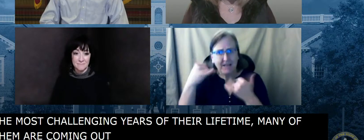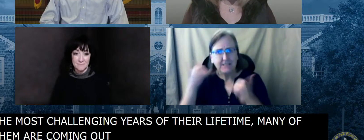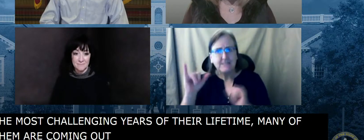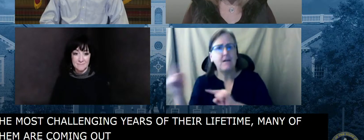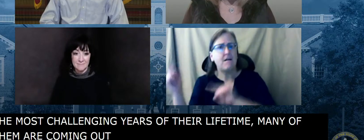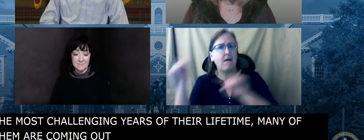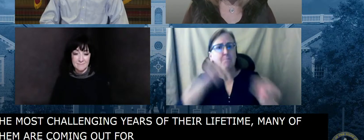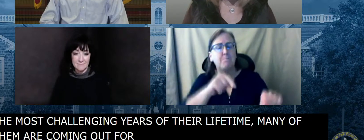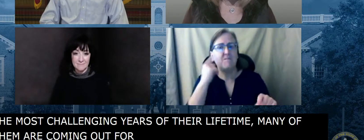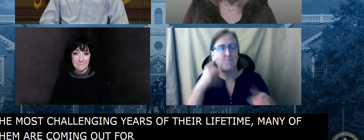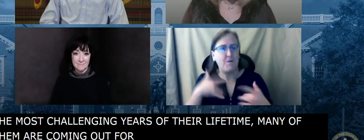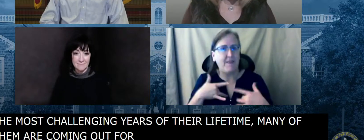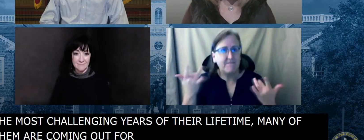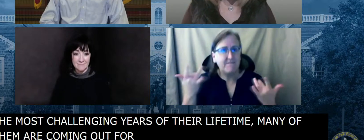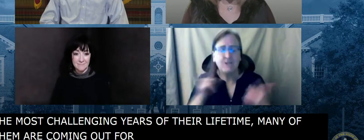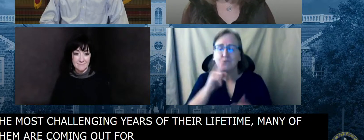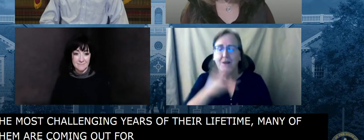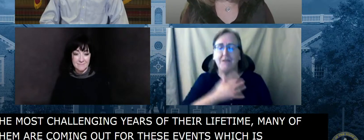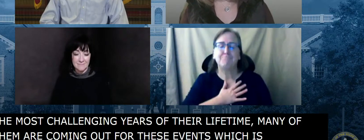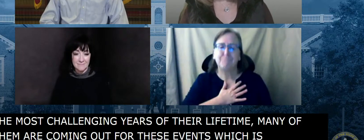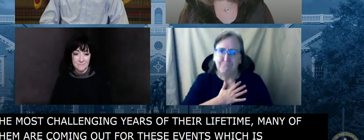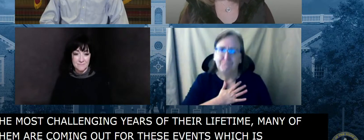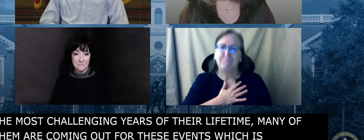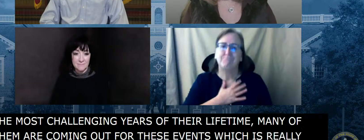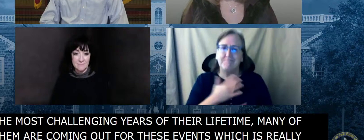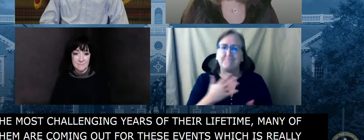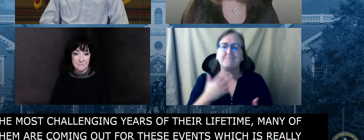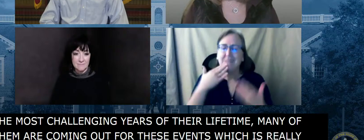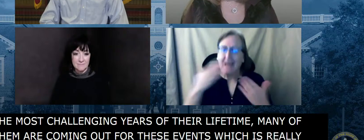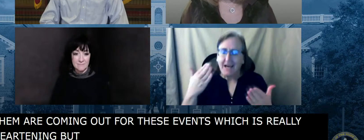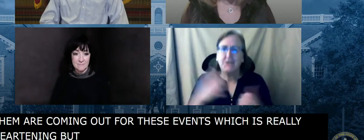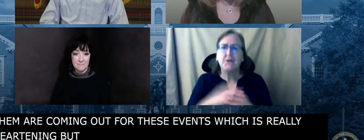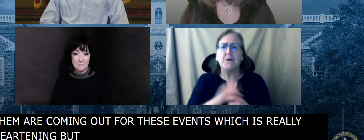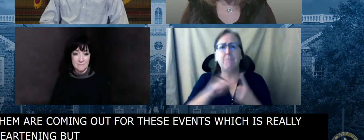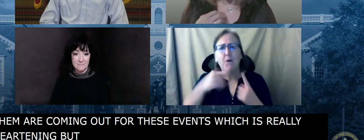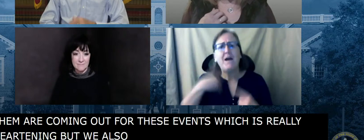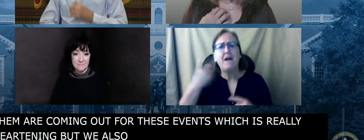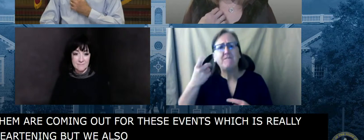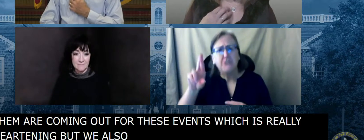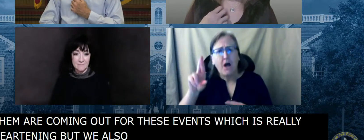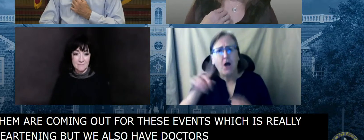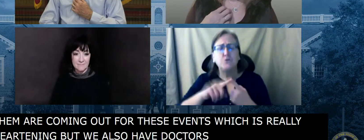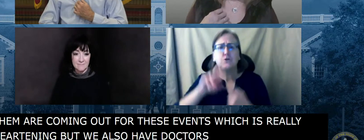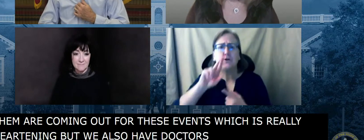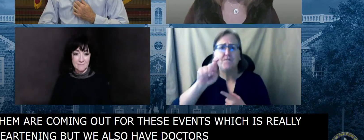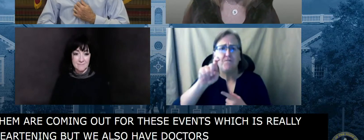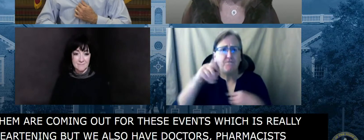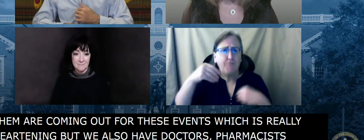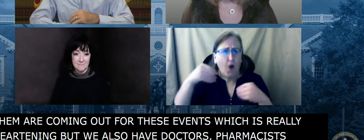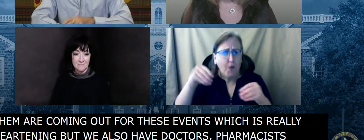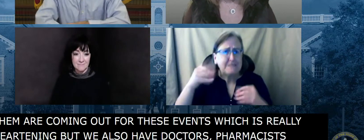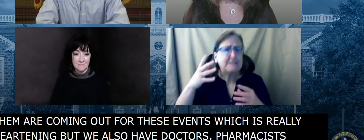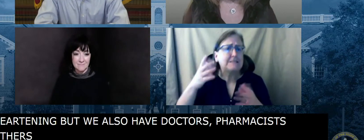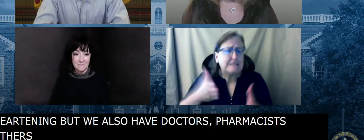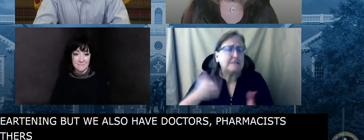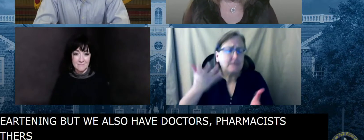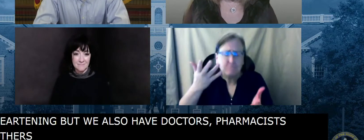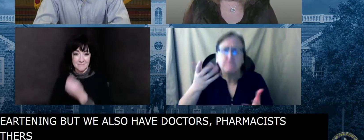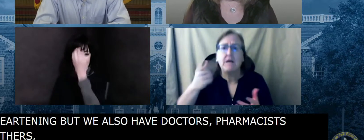which is really heartening. But we also have doctors, pharmacists, others out there. I myself have really